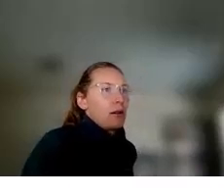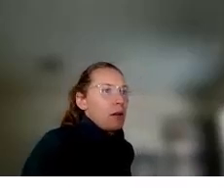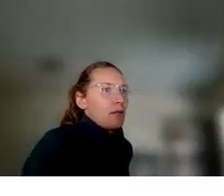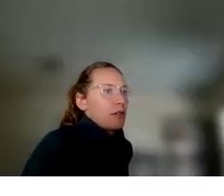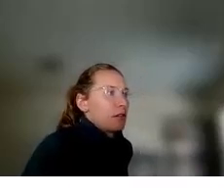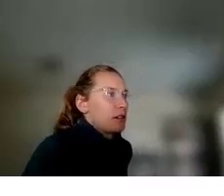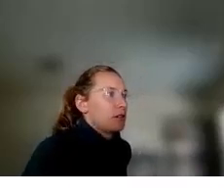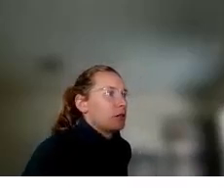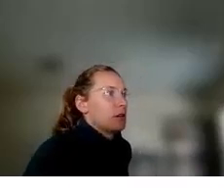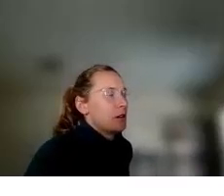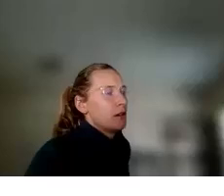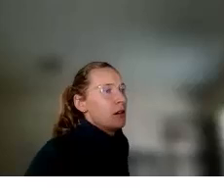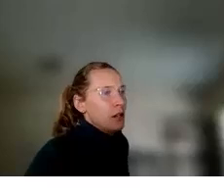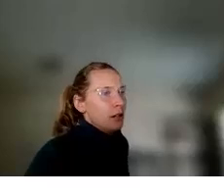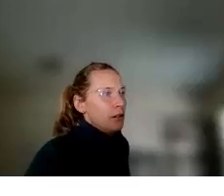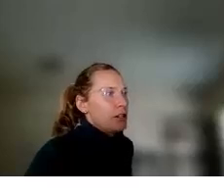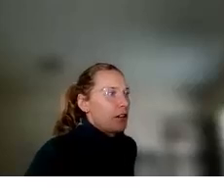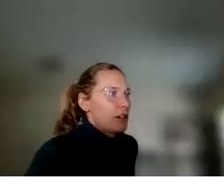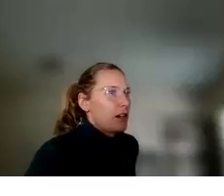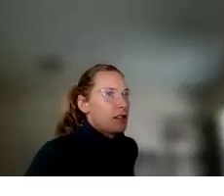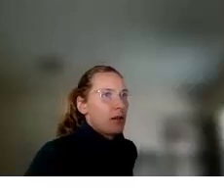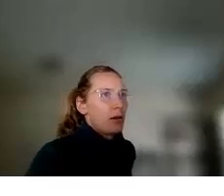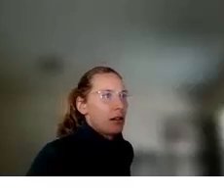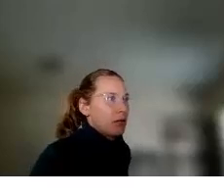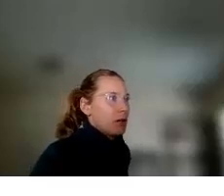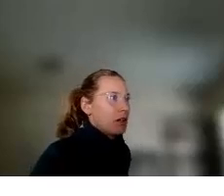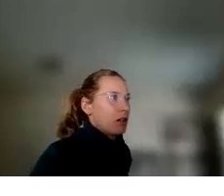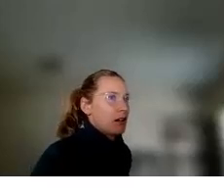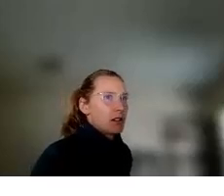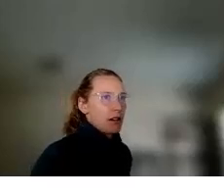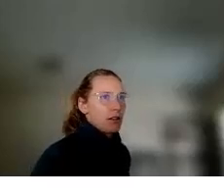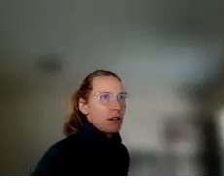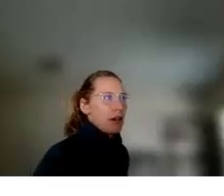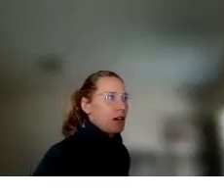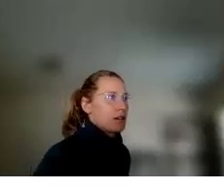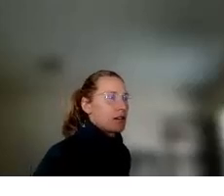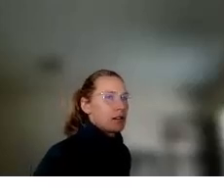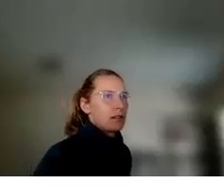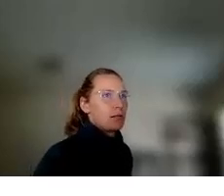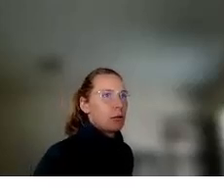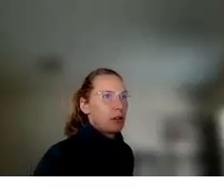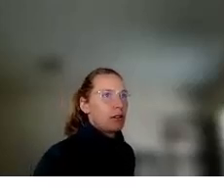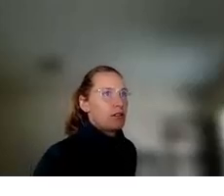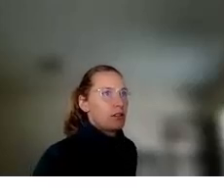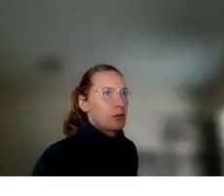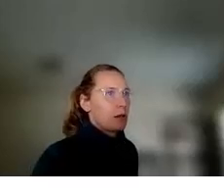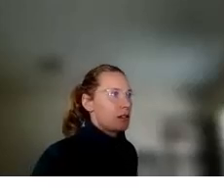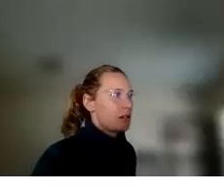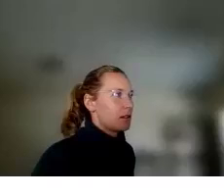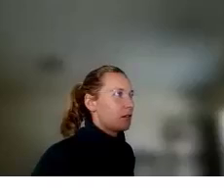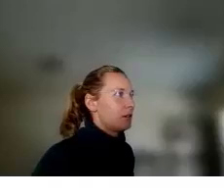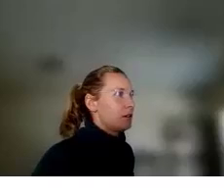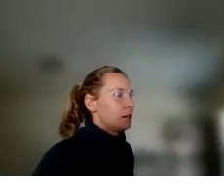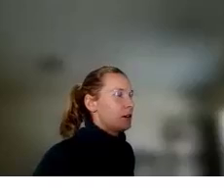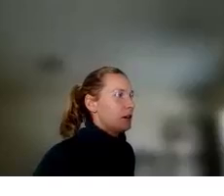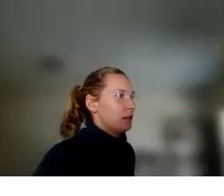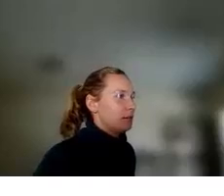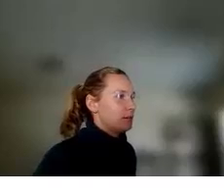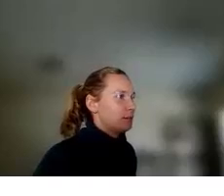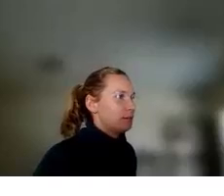IHSS, though, I mean, feel free to reach out to us separately and we can kind of talk through that case on a more individual basis,